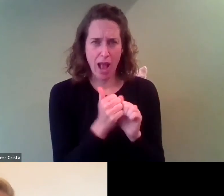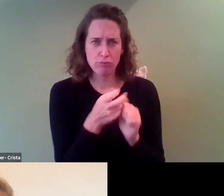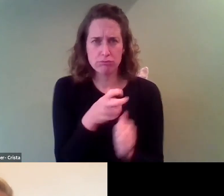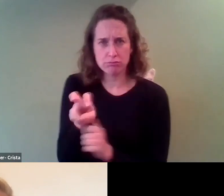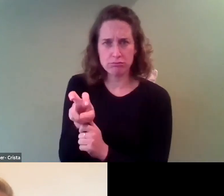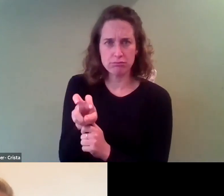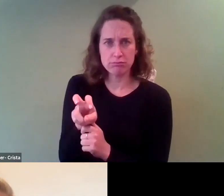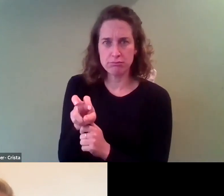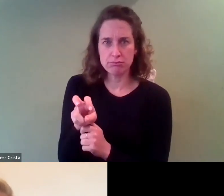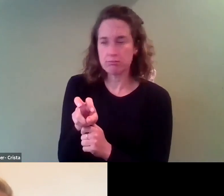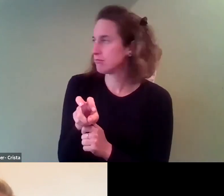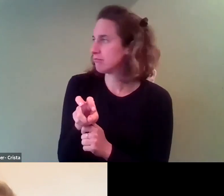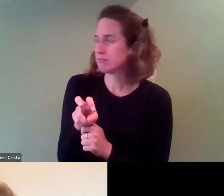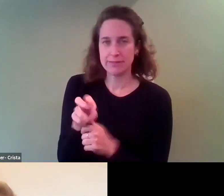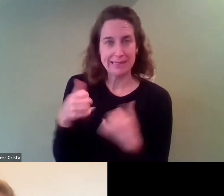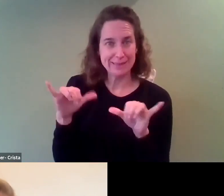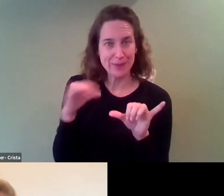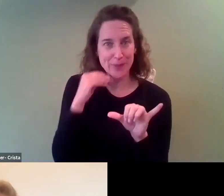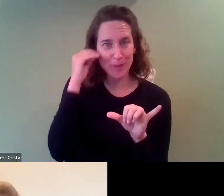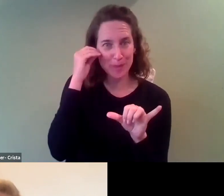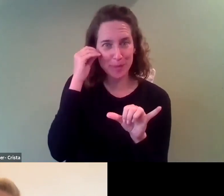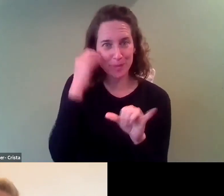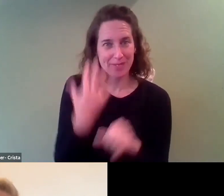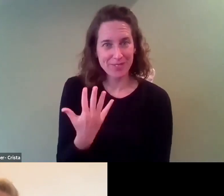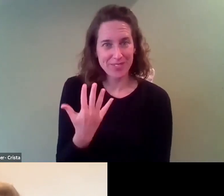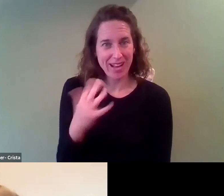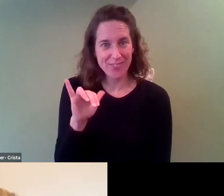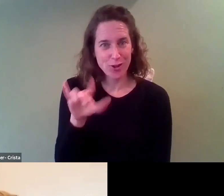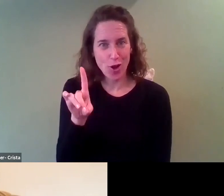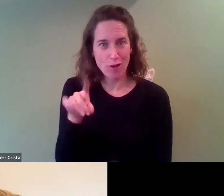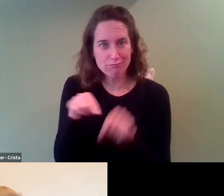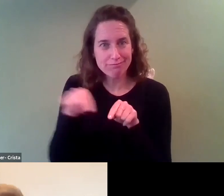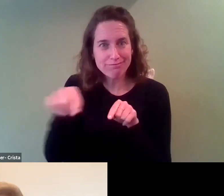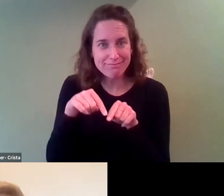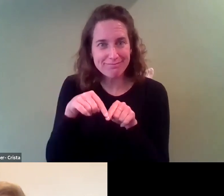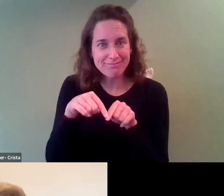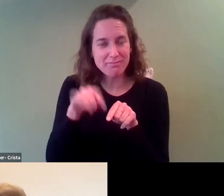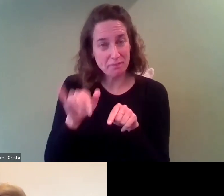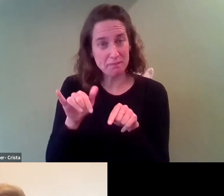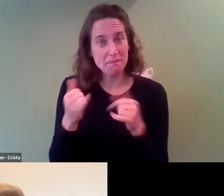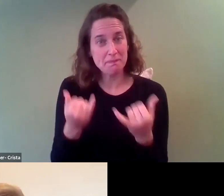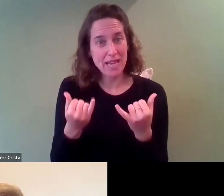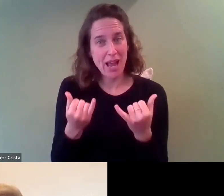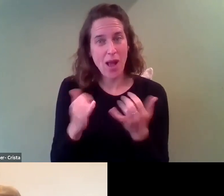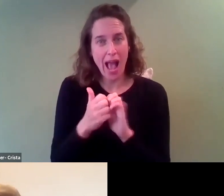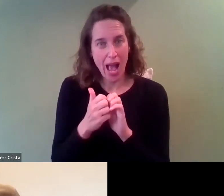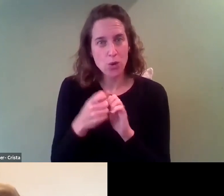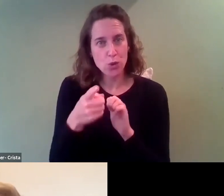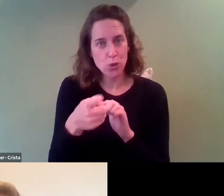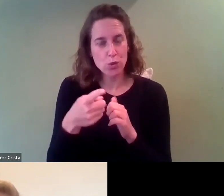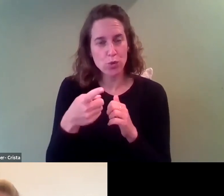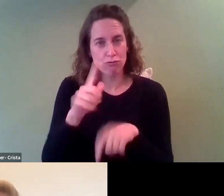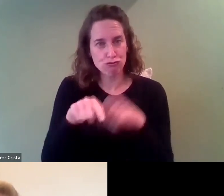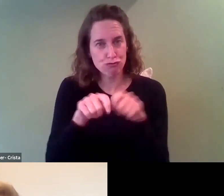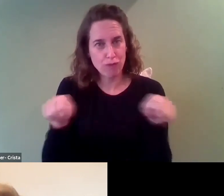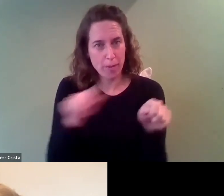you literally step, you know, 5 yards and it's home now. So what are some of the things you do to make sure you're done with work and now